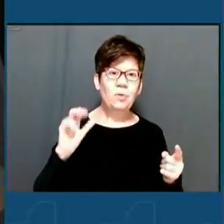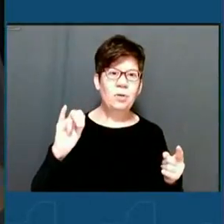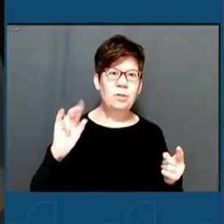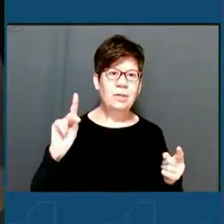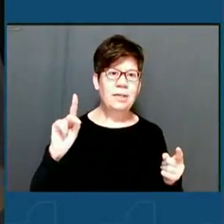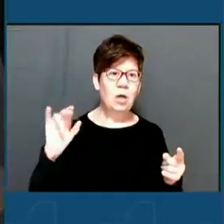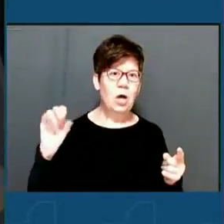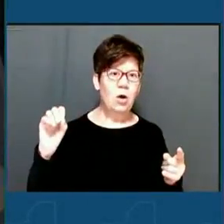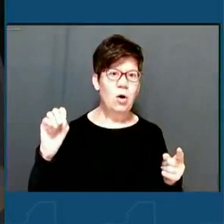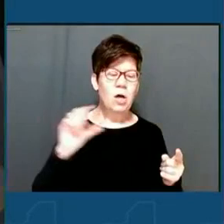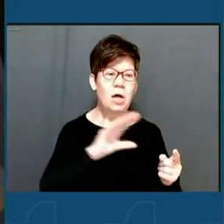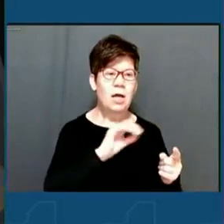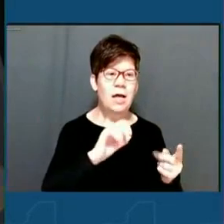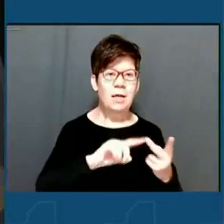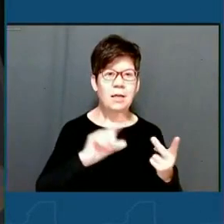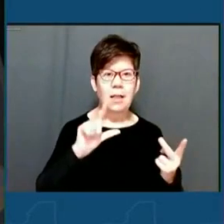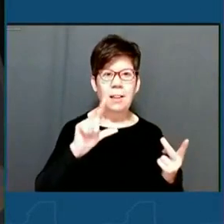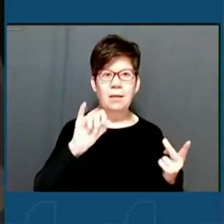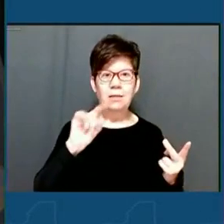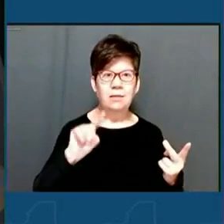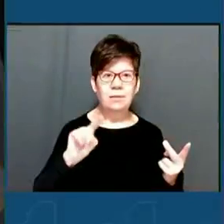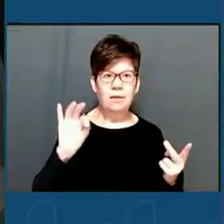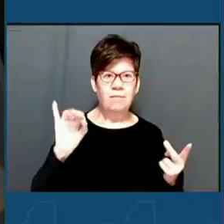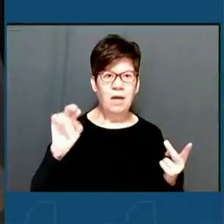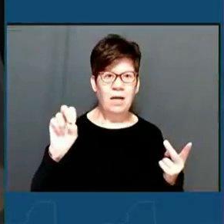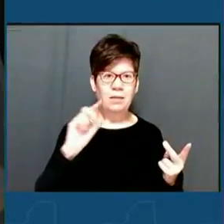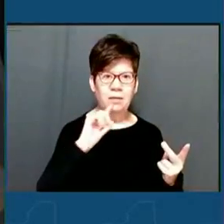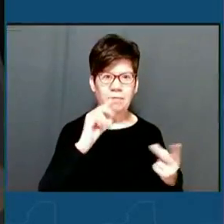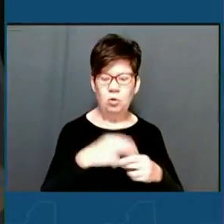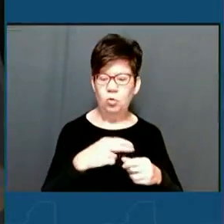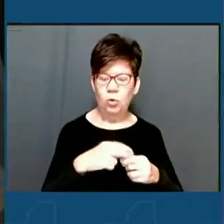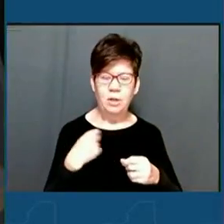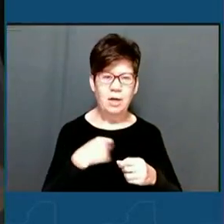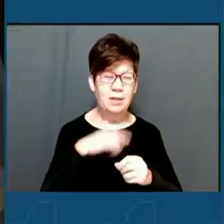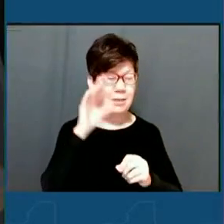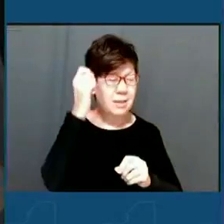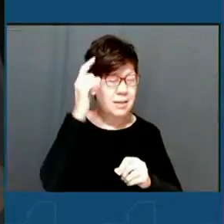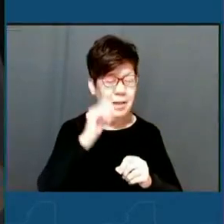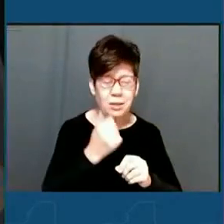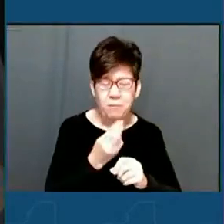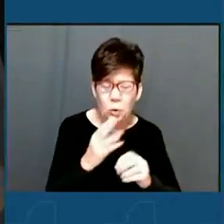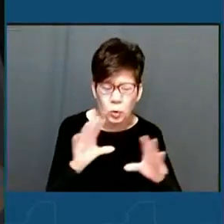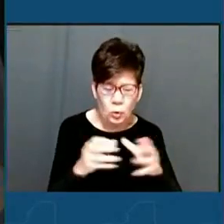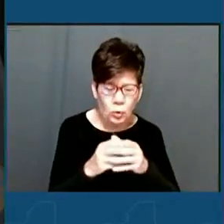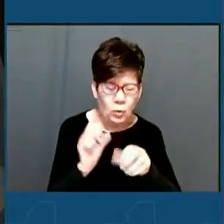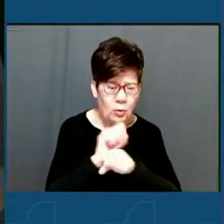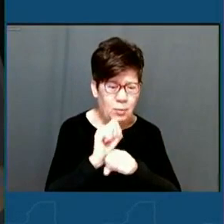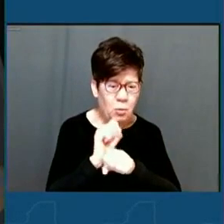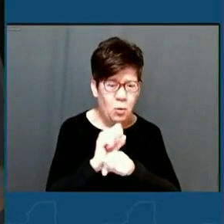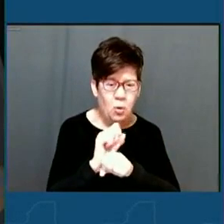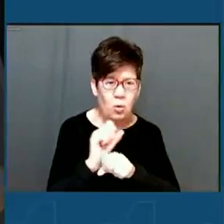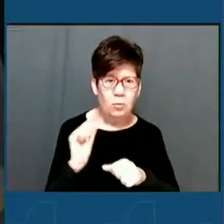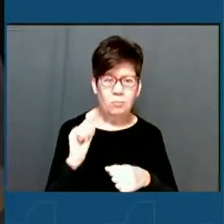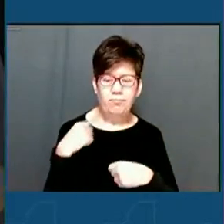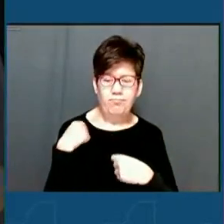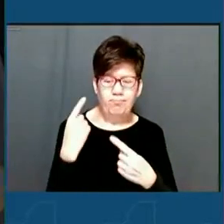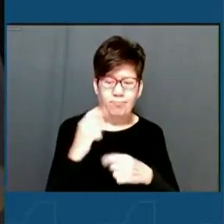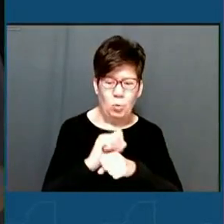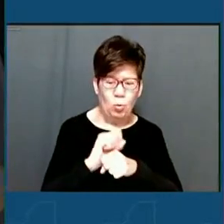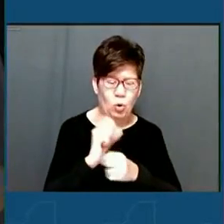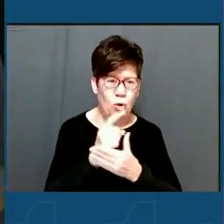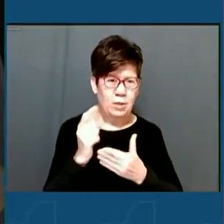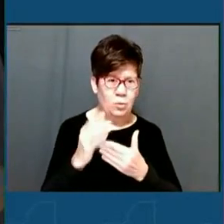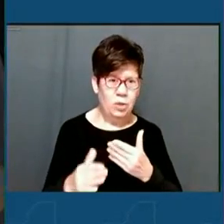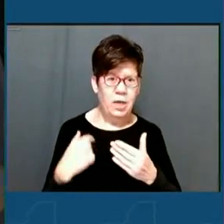joined us, as well as Liz Fine, Counsel to the Governor. These are just a few of the team members who worked tirelessly throughout this weekend. We